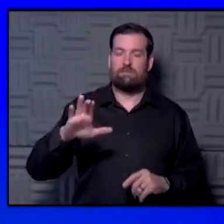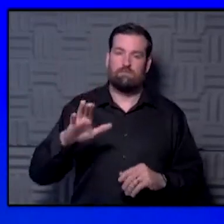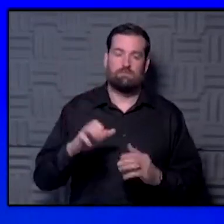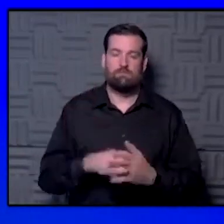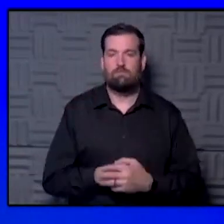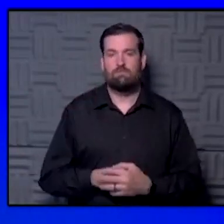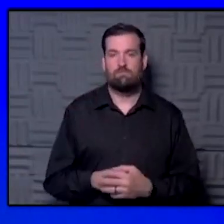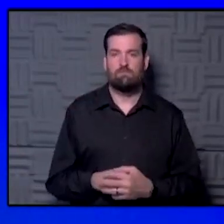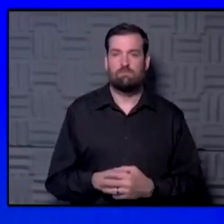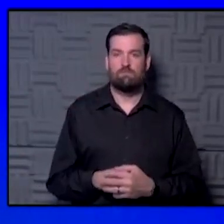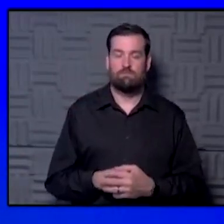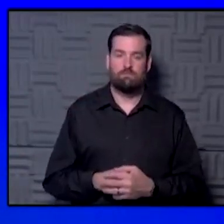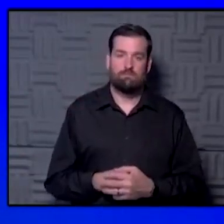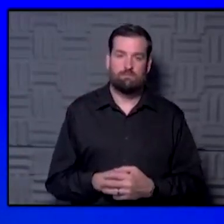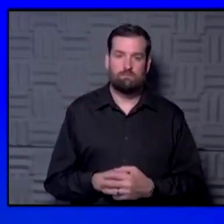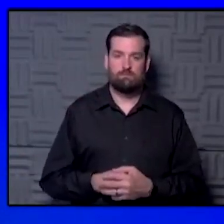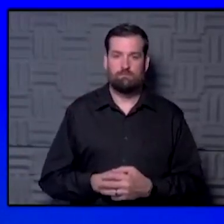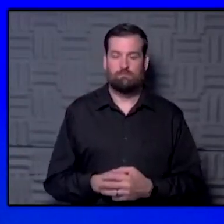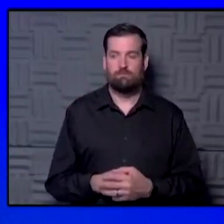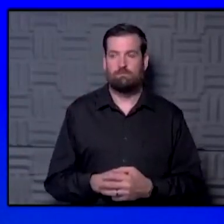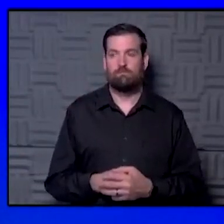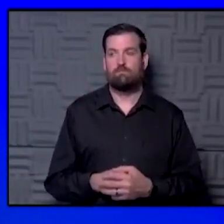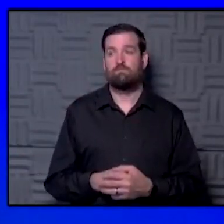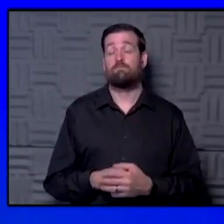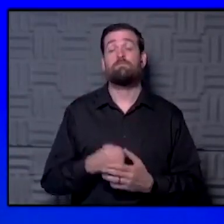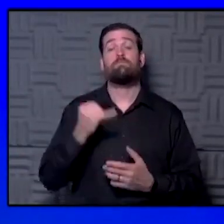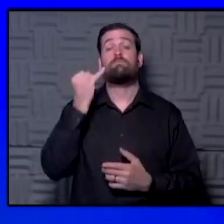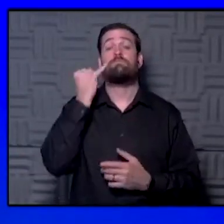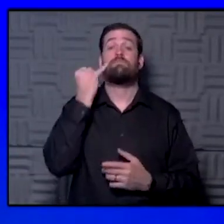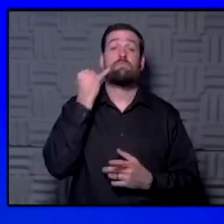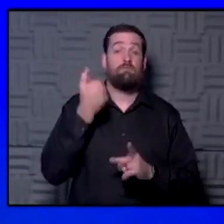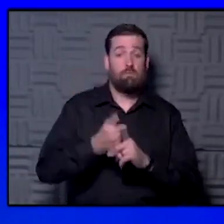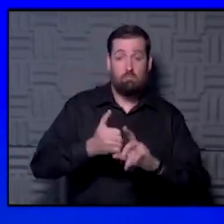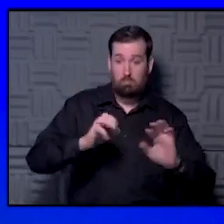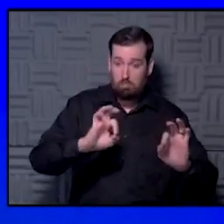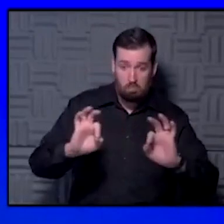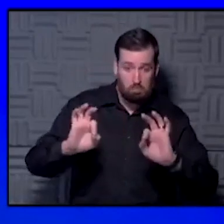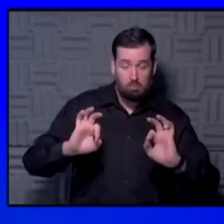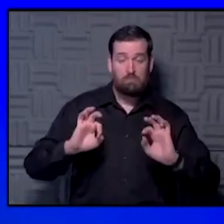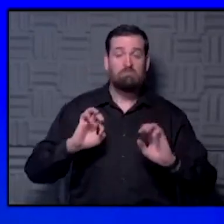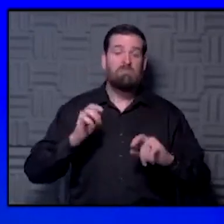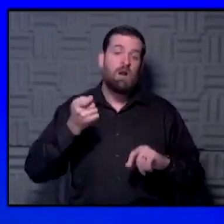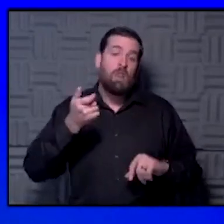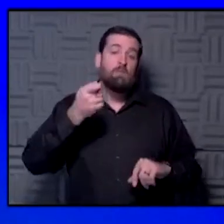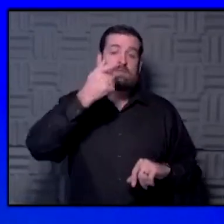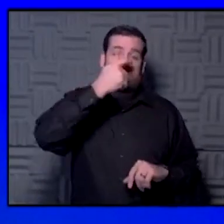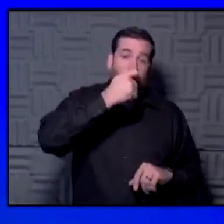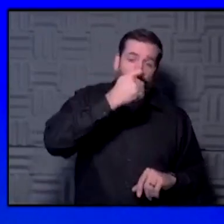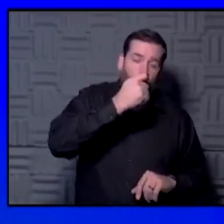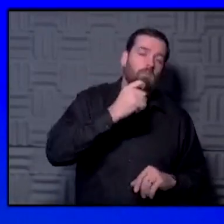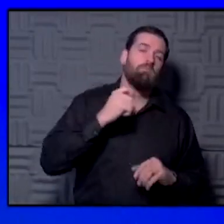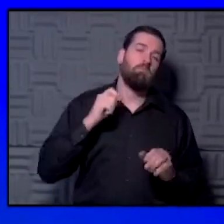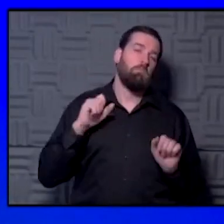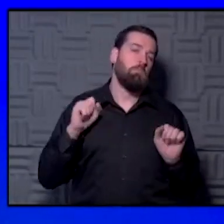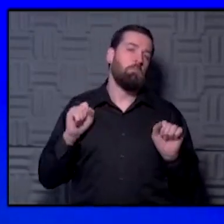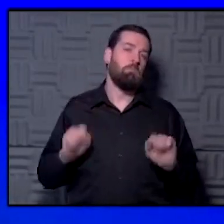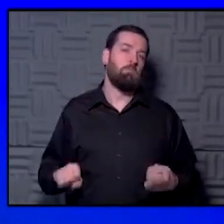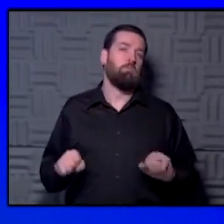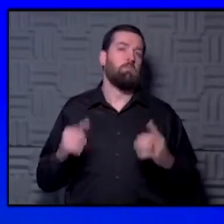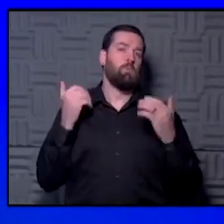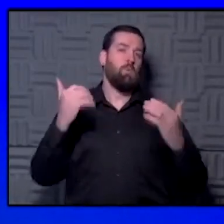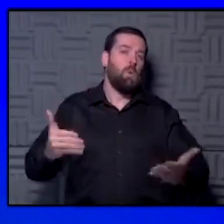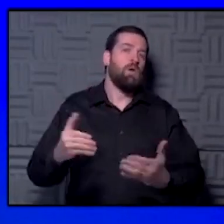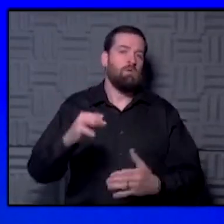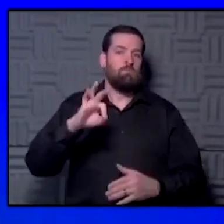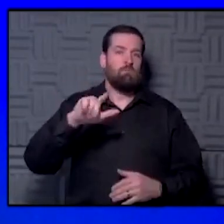influenza vaccine if you have COVID infection. If you're otherwise okay and you have a little bit of sniffles, you could probably get influenza